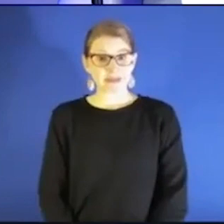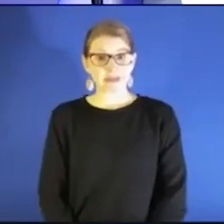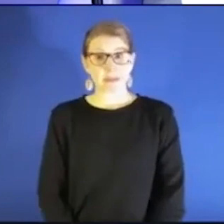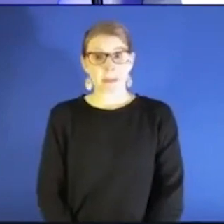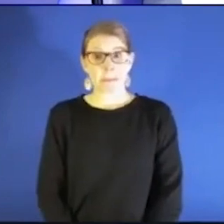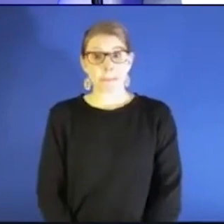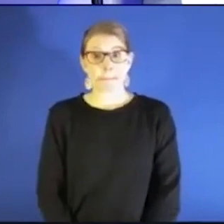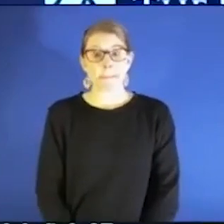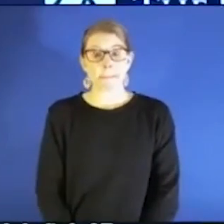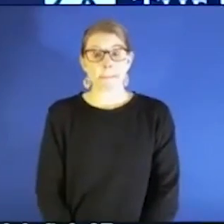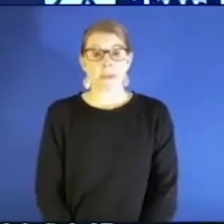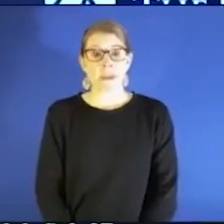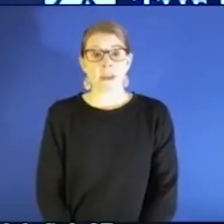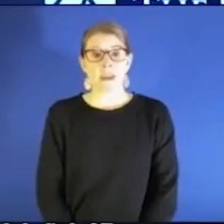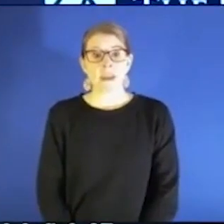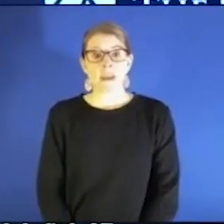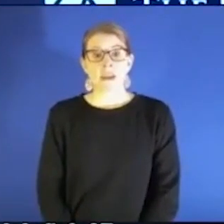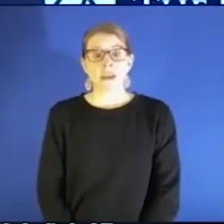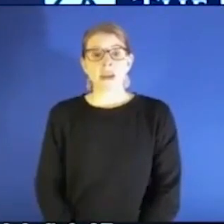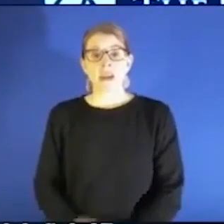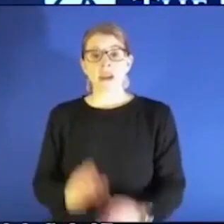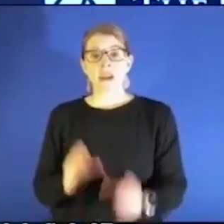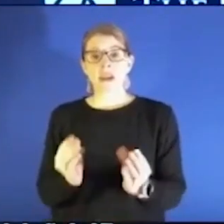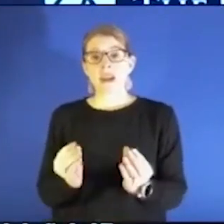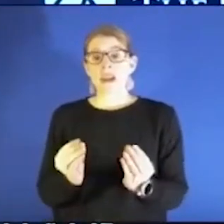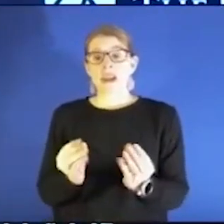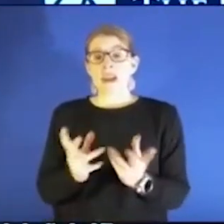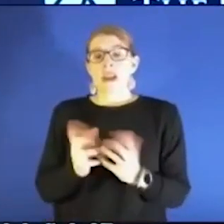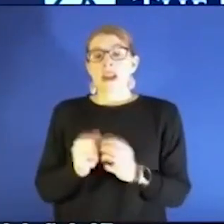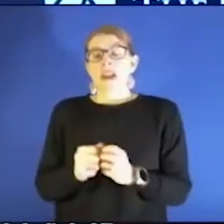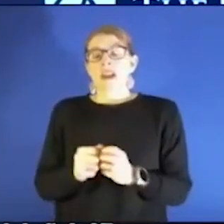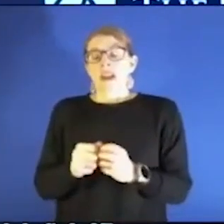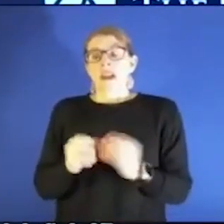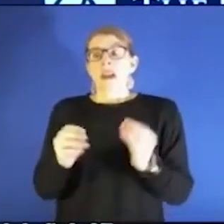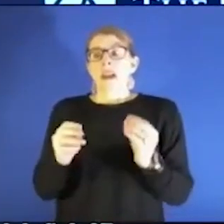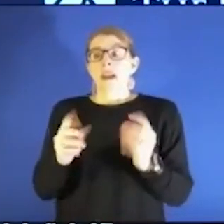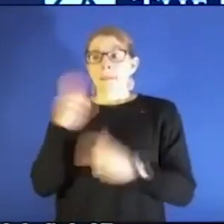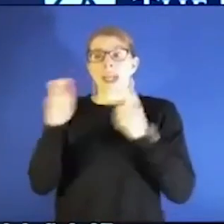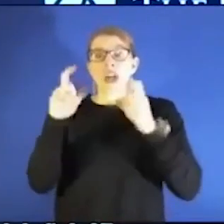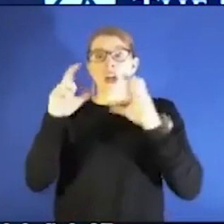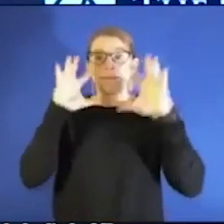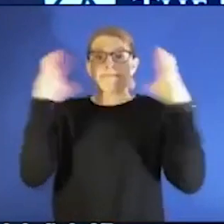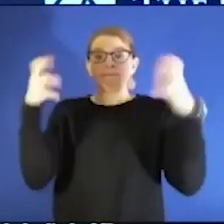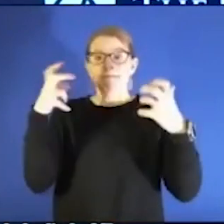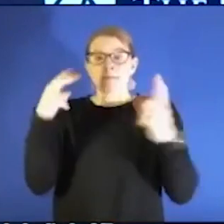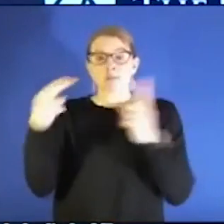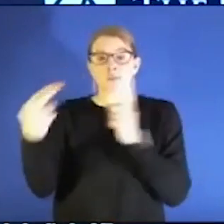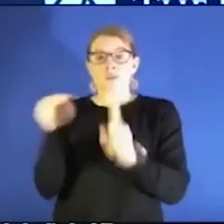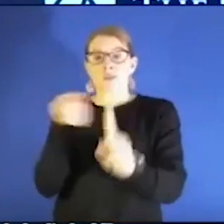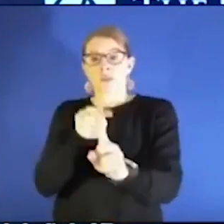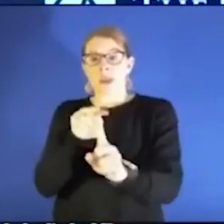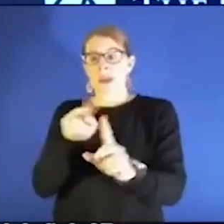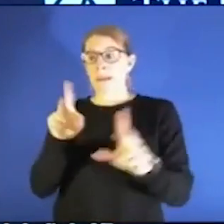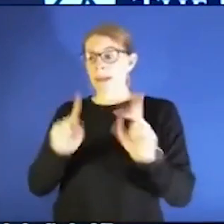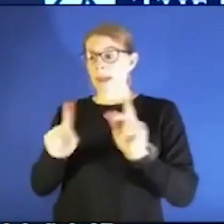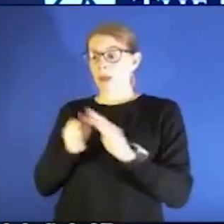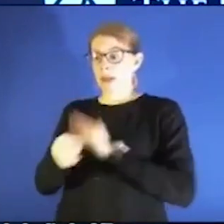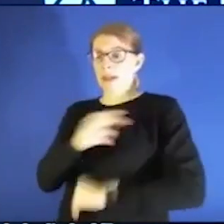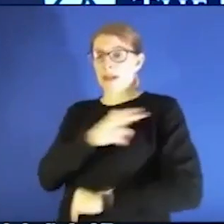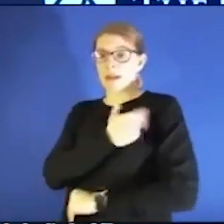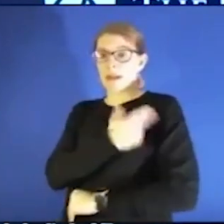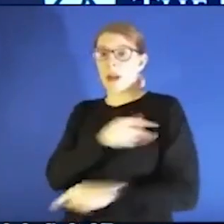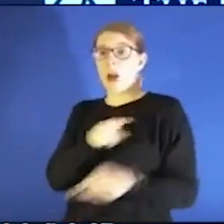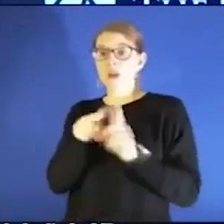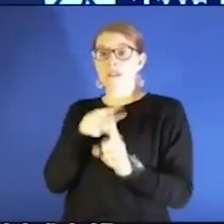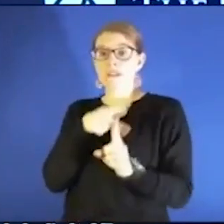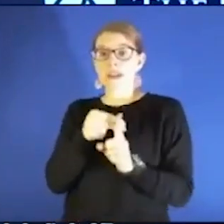probably are going to have a bigger look at this, but I do know when I was looking at the patients who are in-house today, who are also vaccinated, but who are